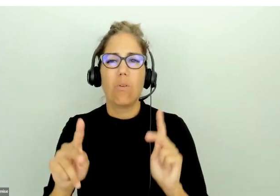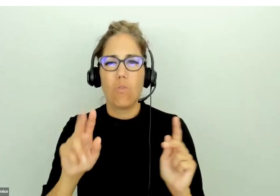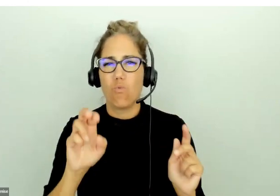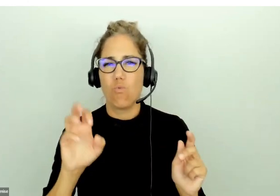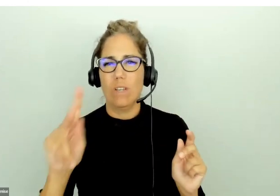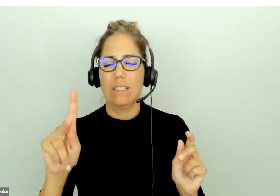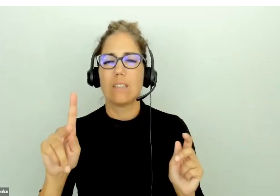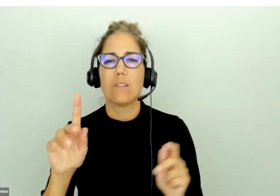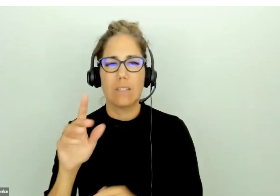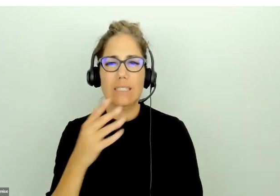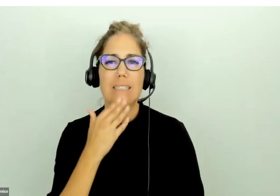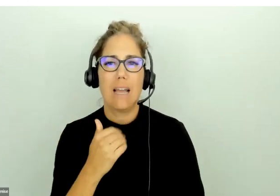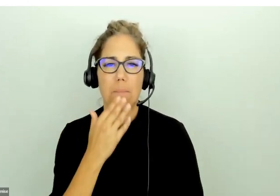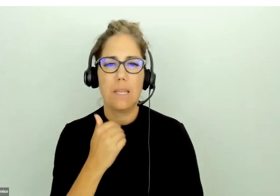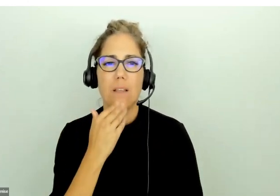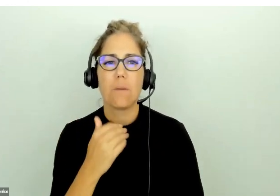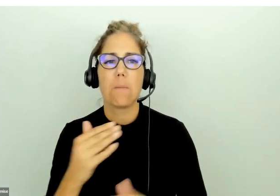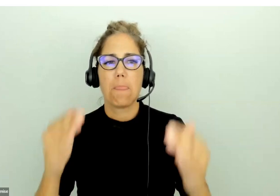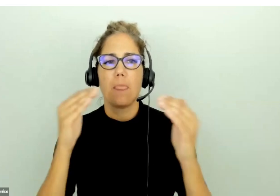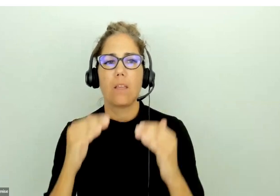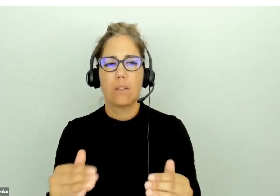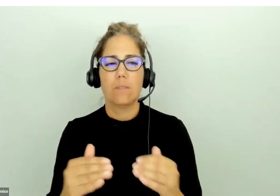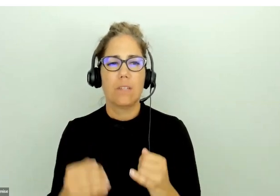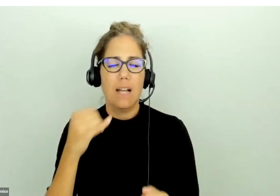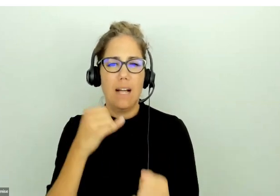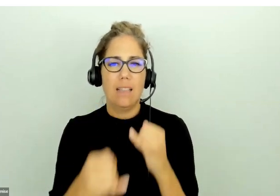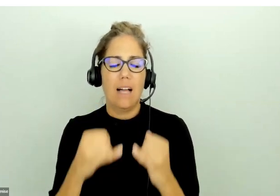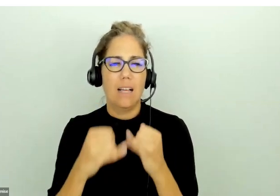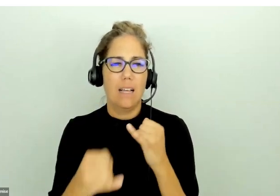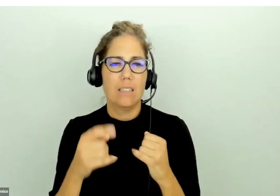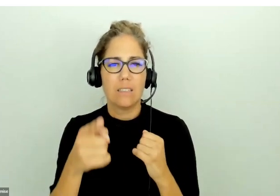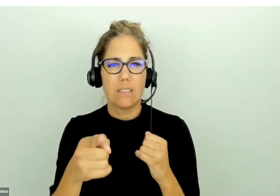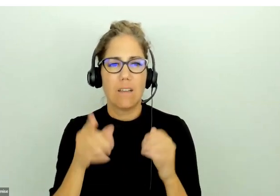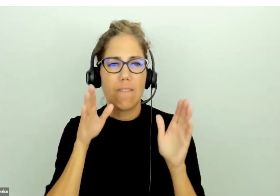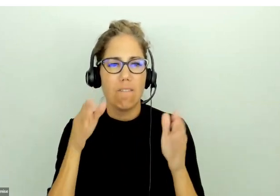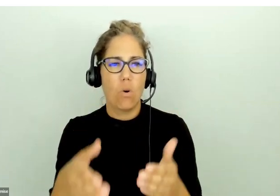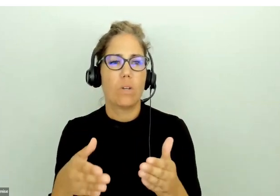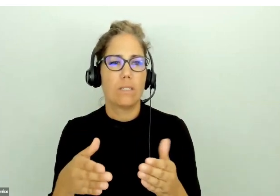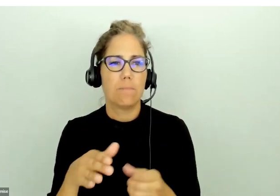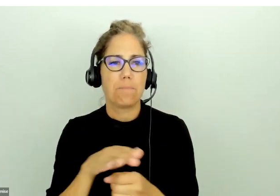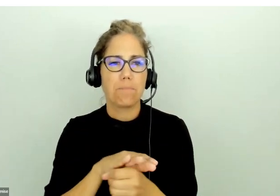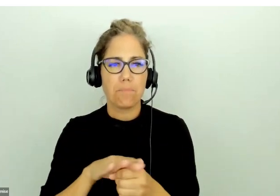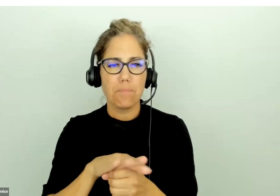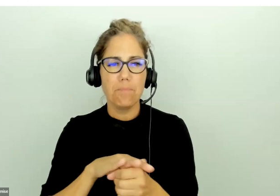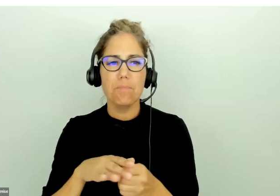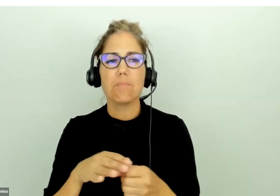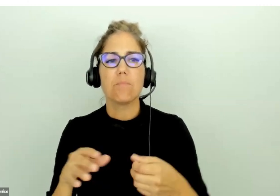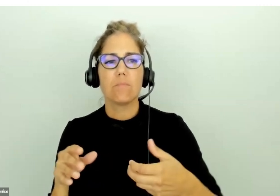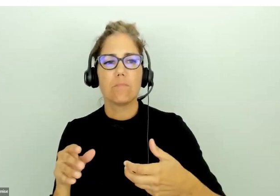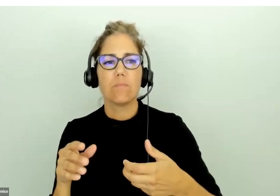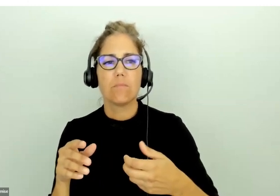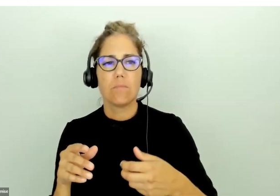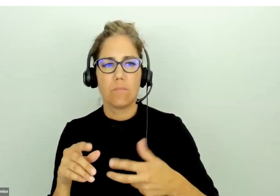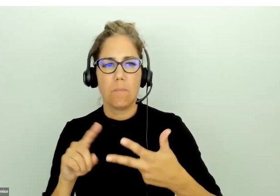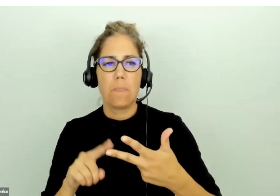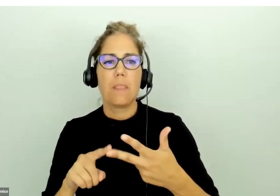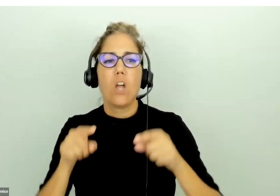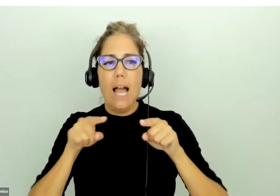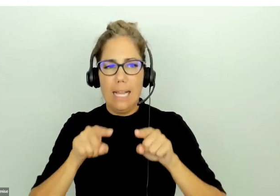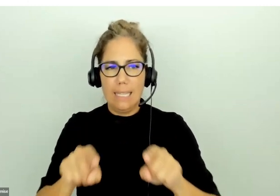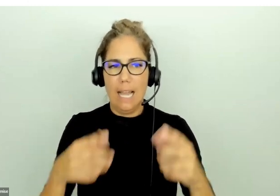to the next slide, our third focus area in this domain, third and final, is to align health and